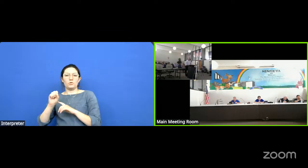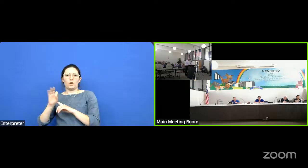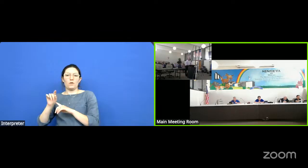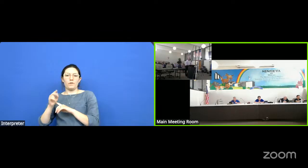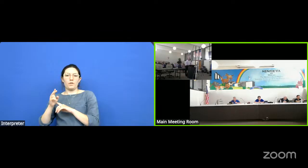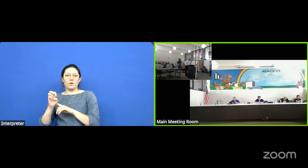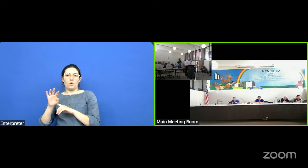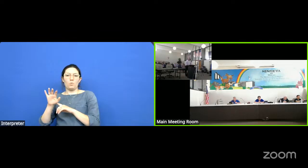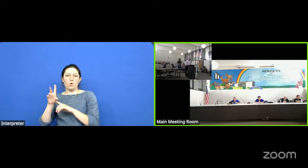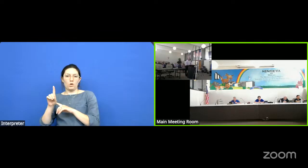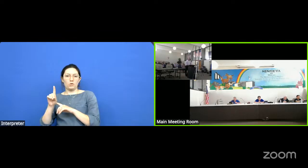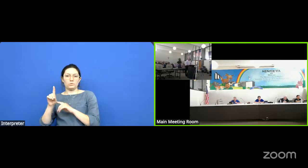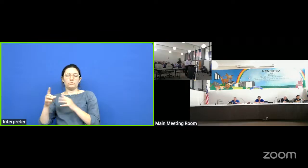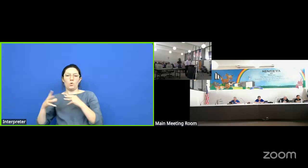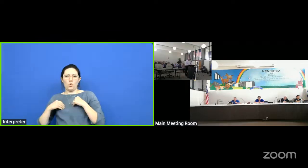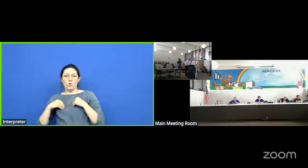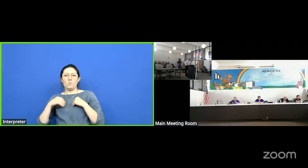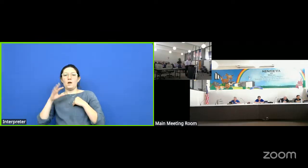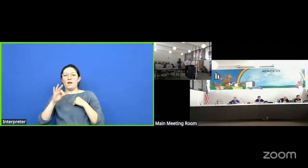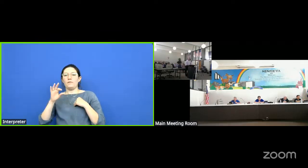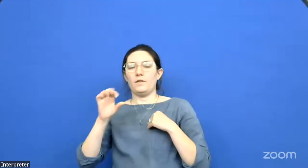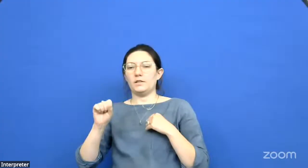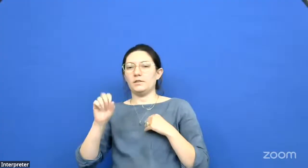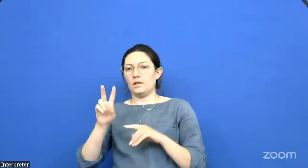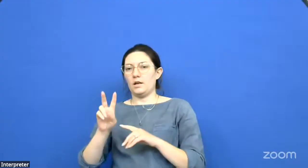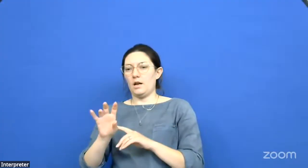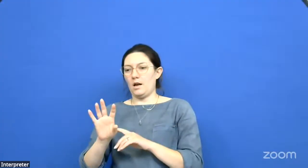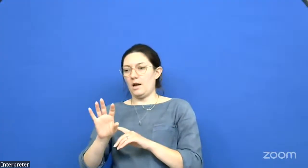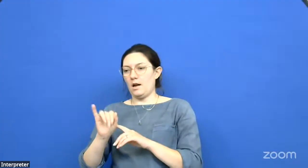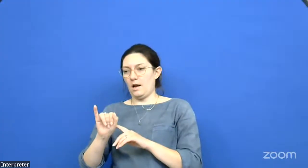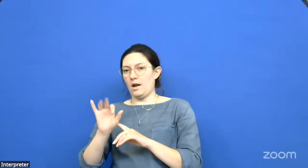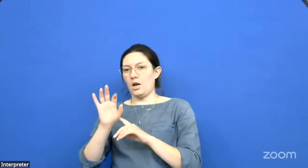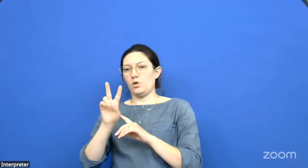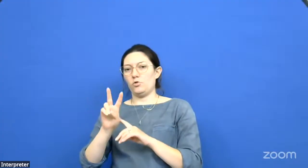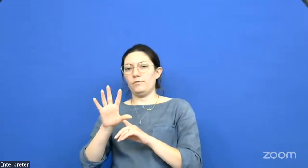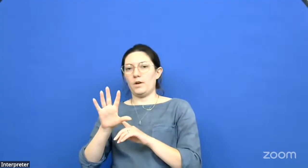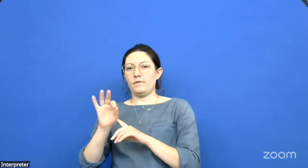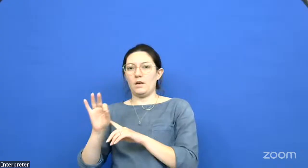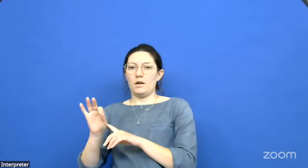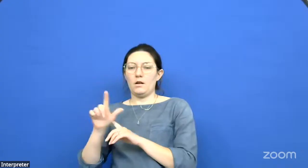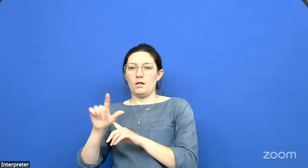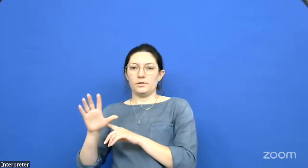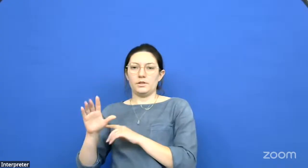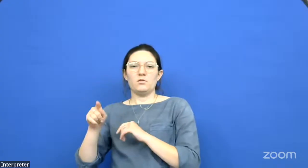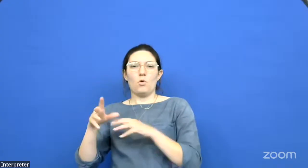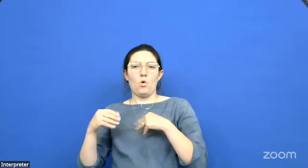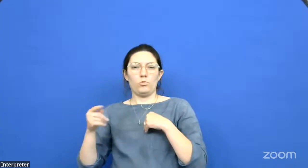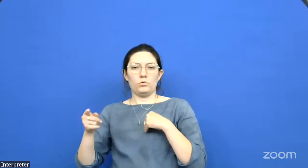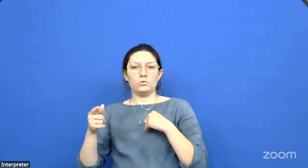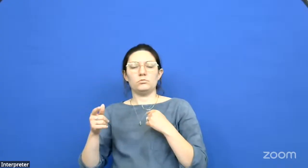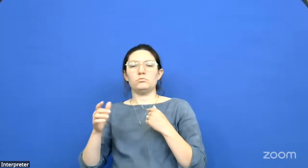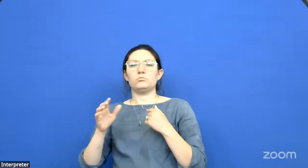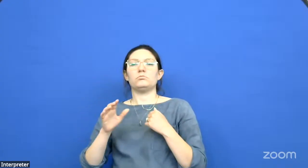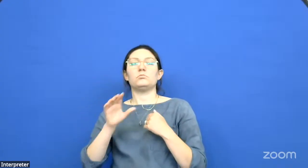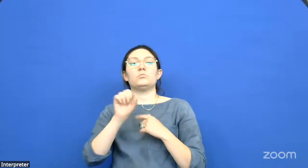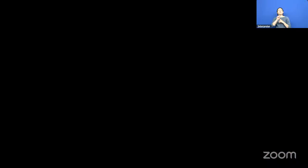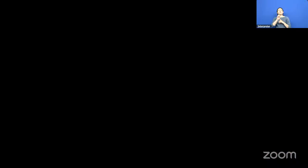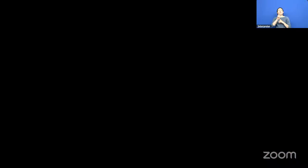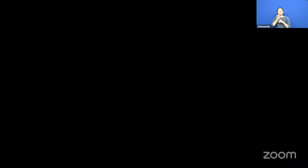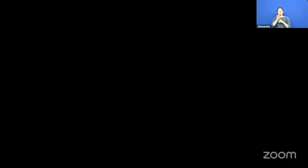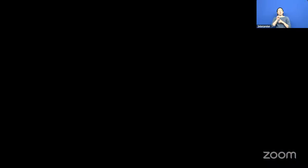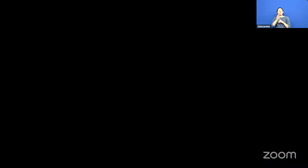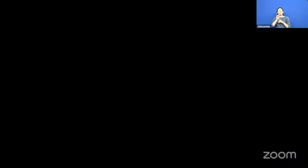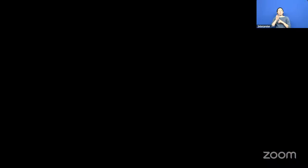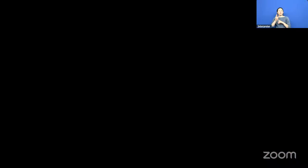by FSI 2599 LLC. Just a little bit about Seven Brew.